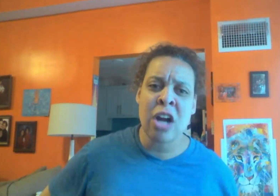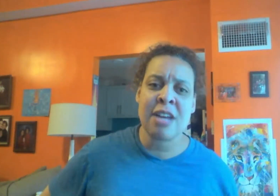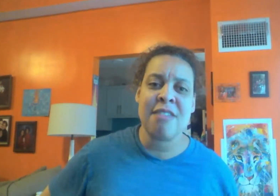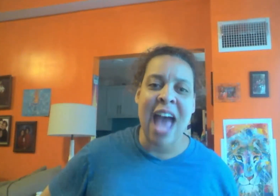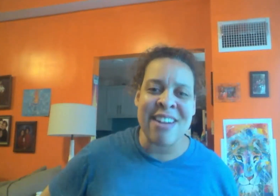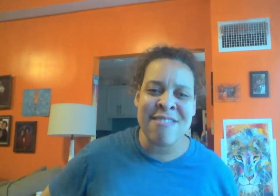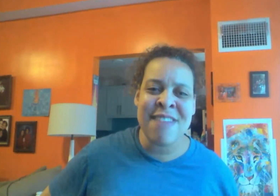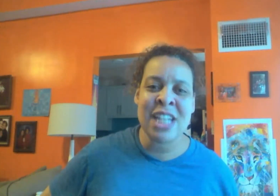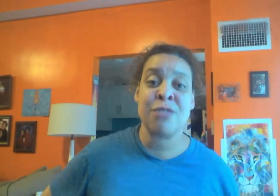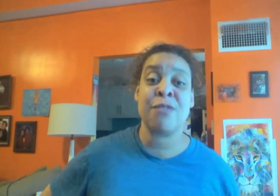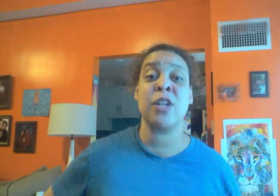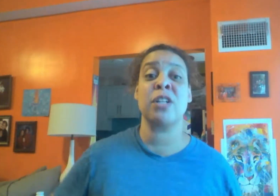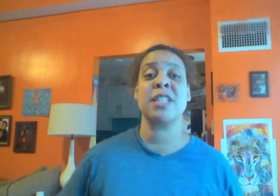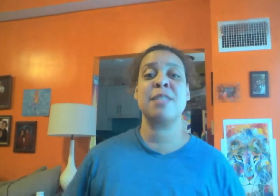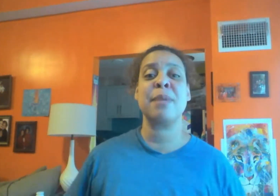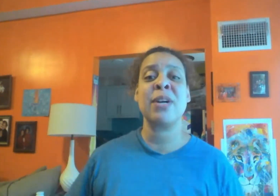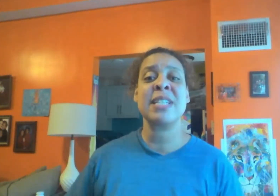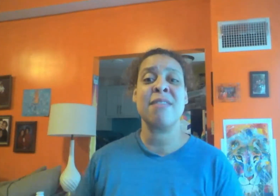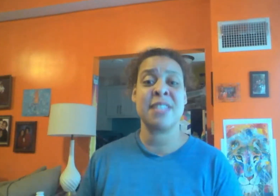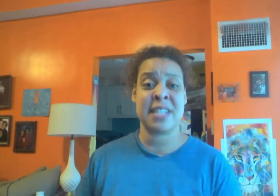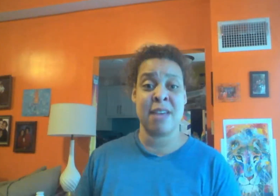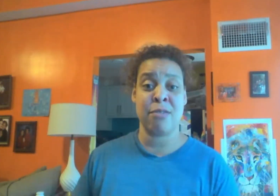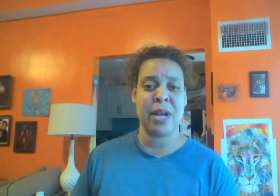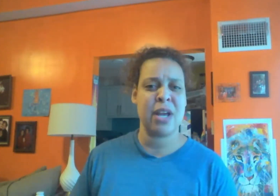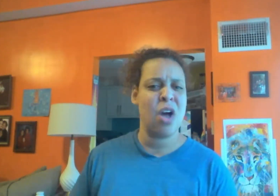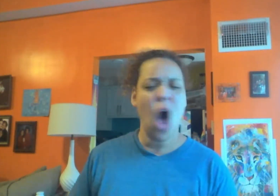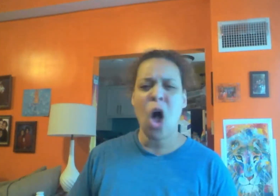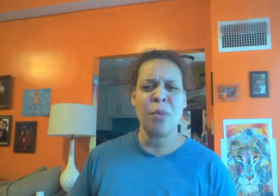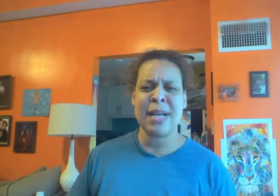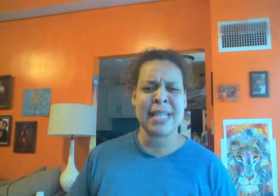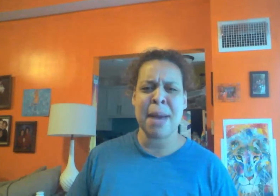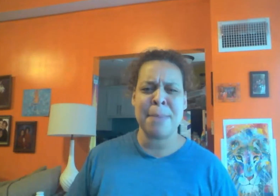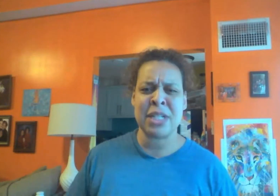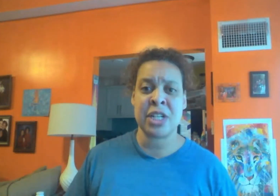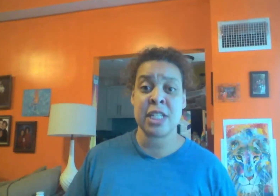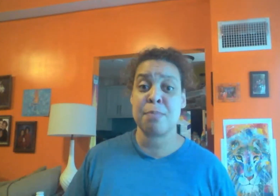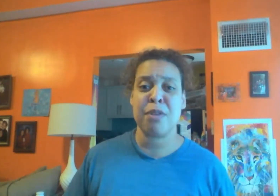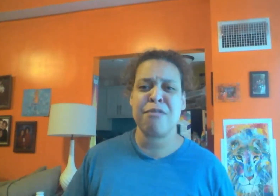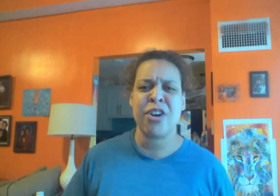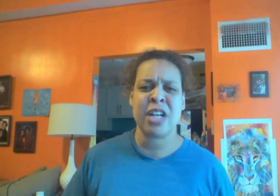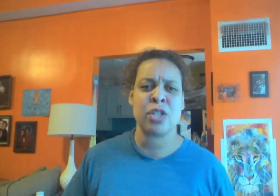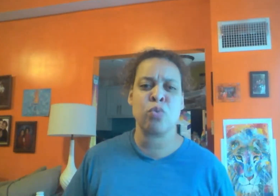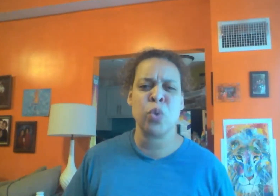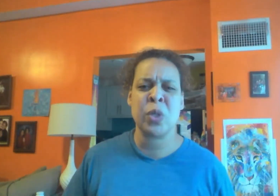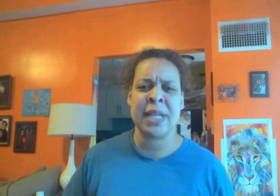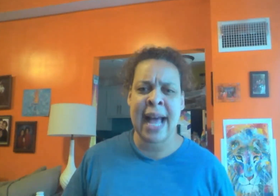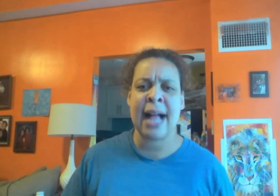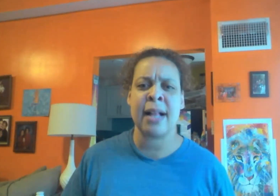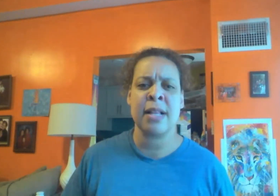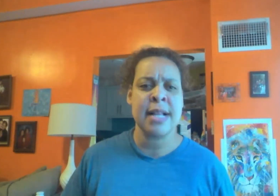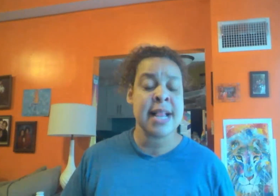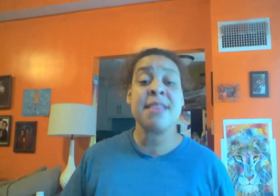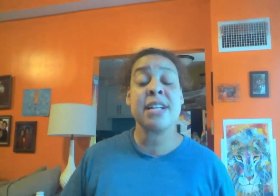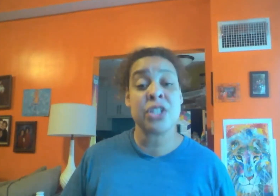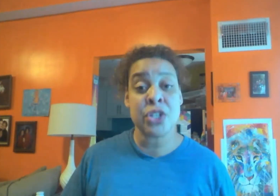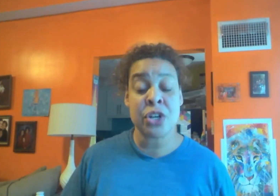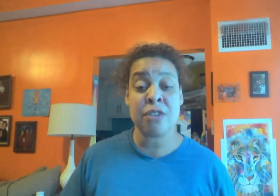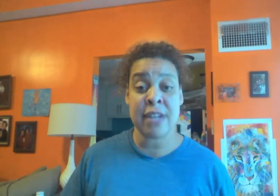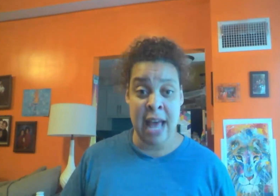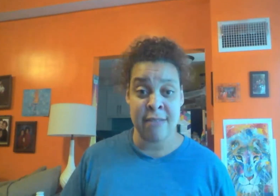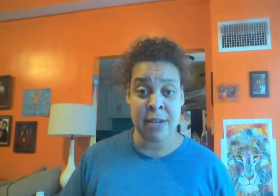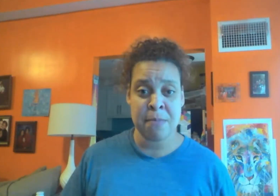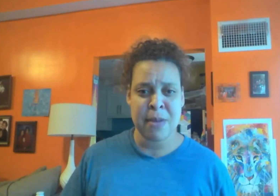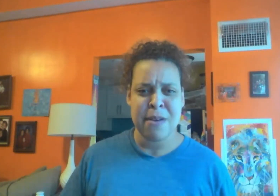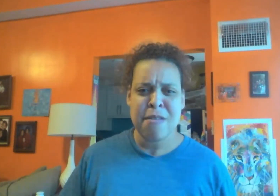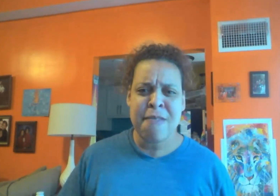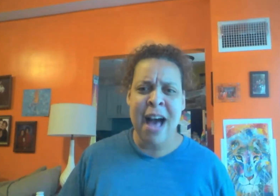When the dark and vengeful spirit of slavery, always ambitious, preferring to rule in hell than to